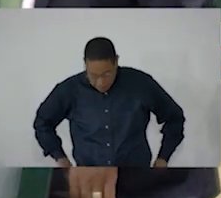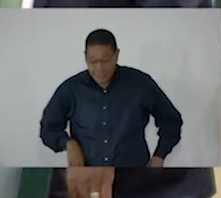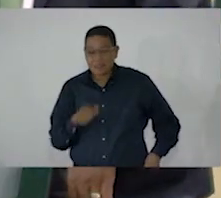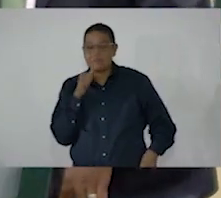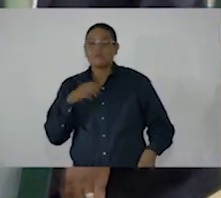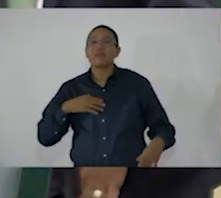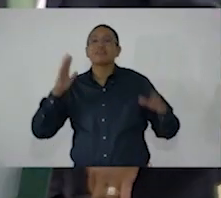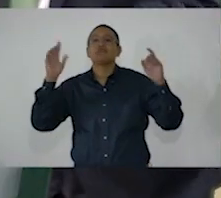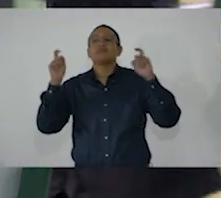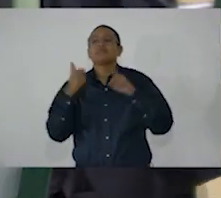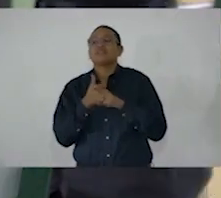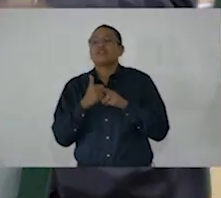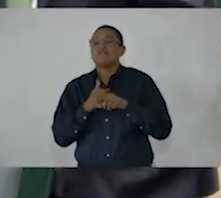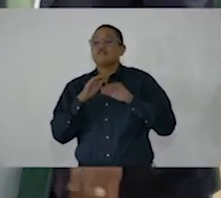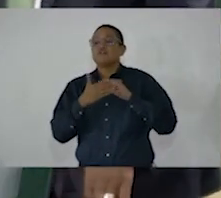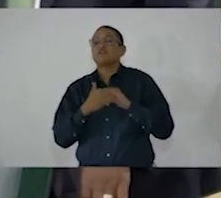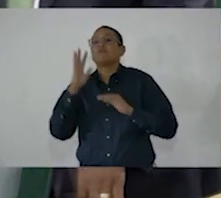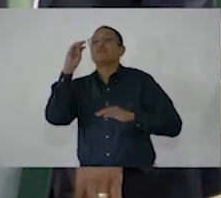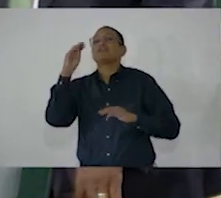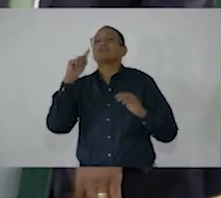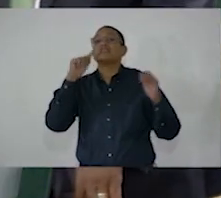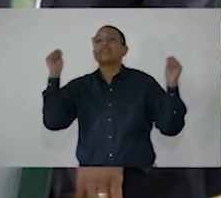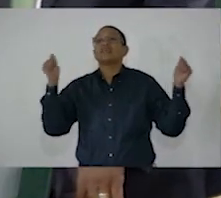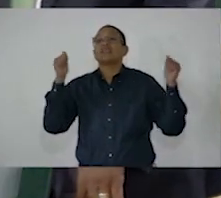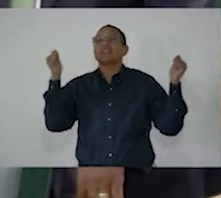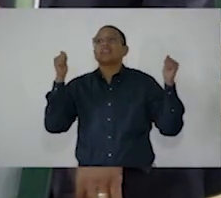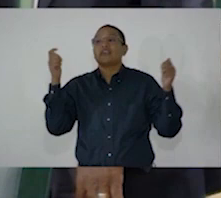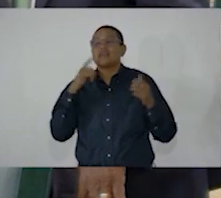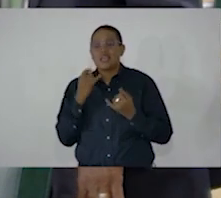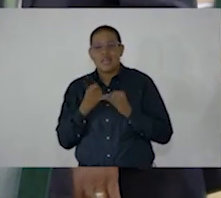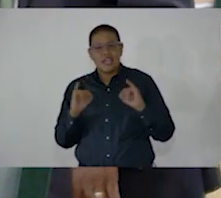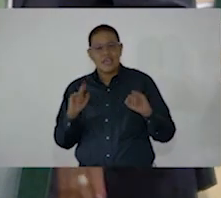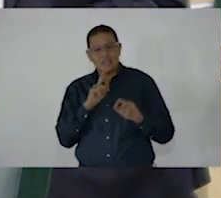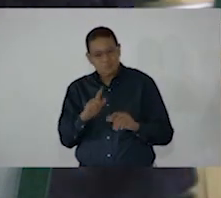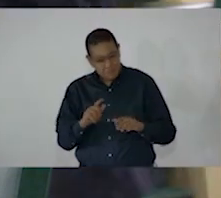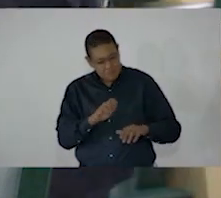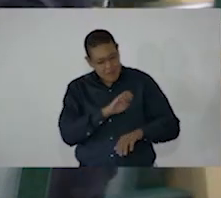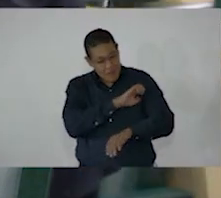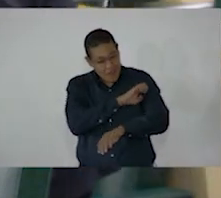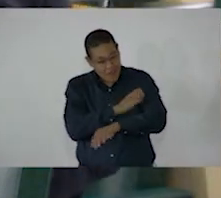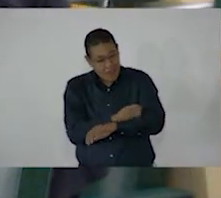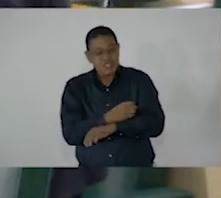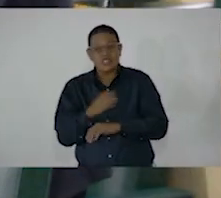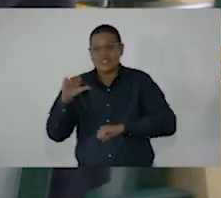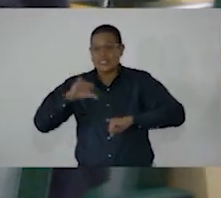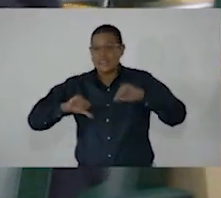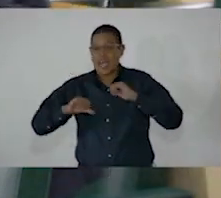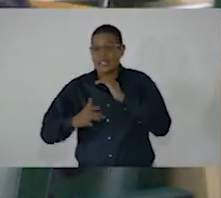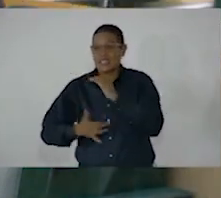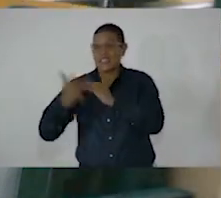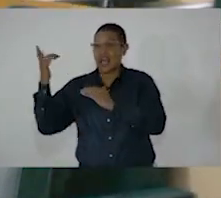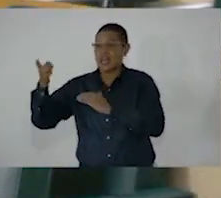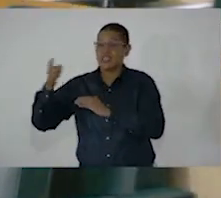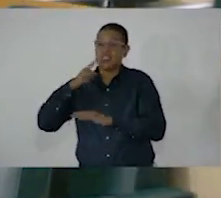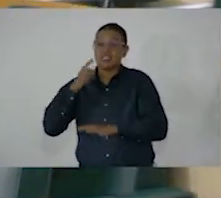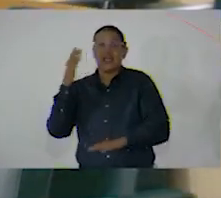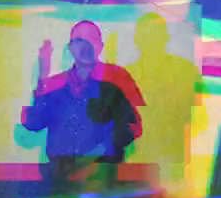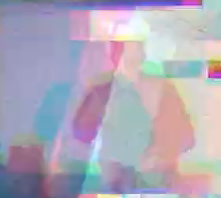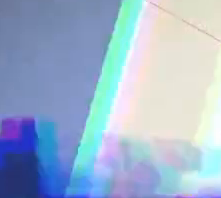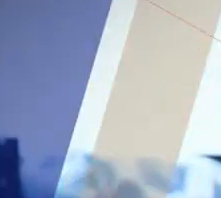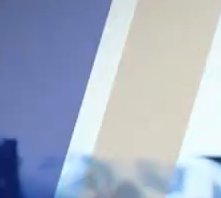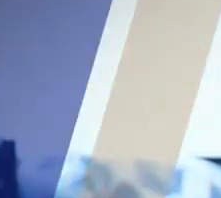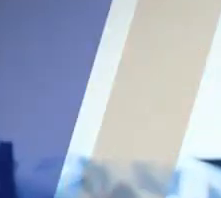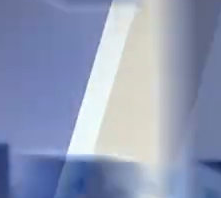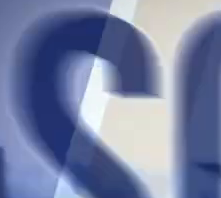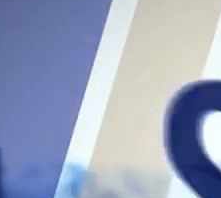Jamaica's 60th year of independence, the creation of an enduring legacy in science, energy, and technology is paramount for the advancement of the nation.